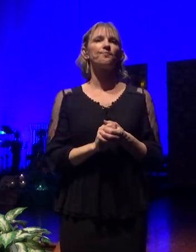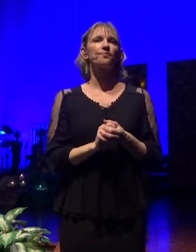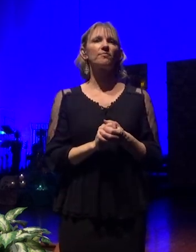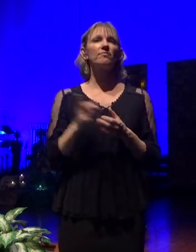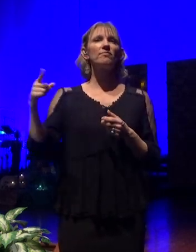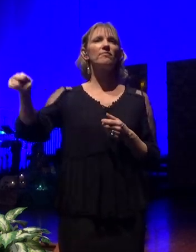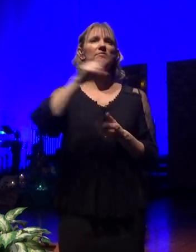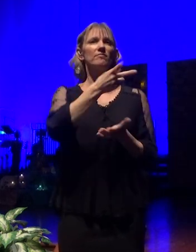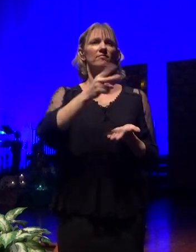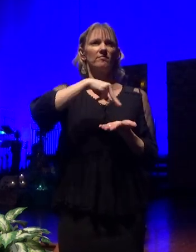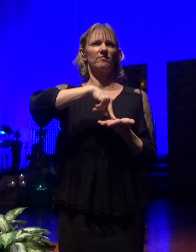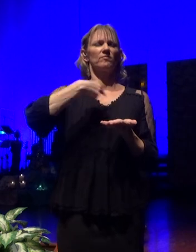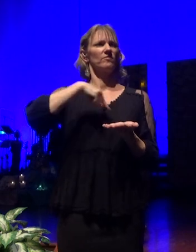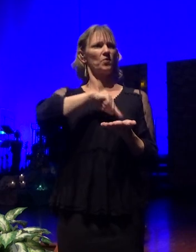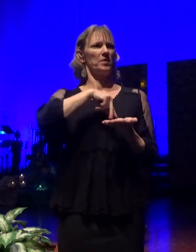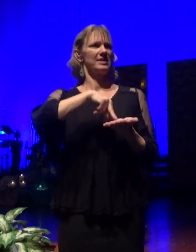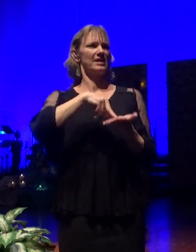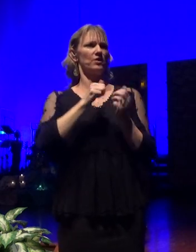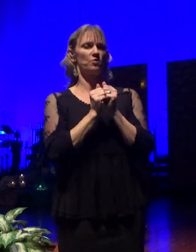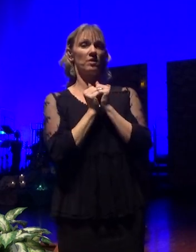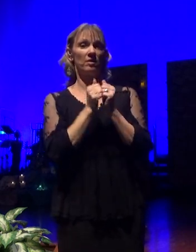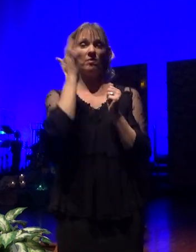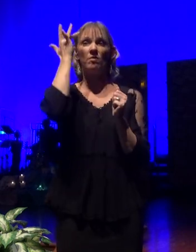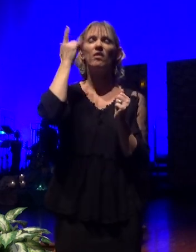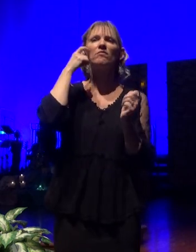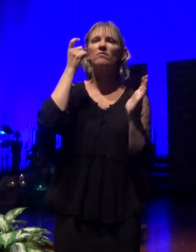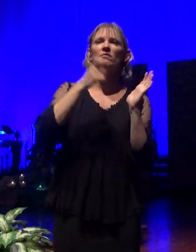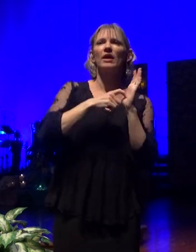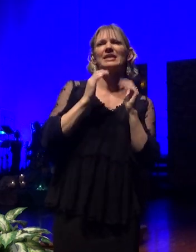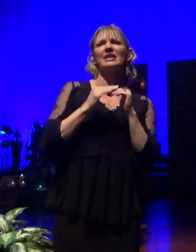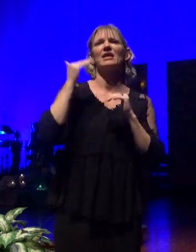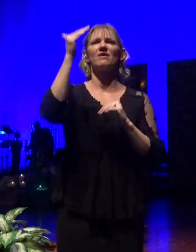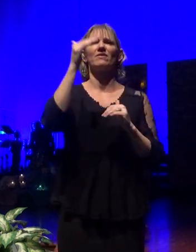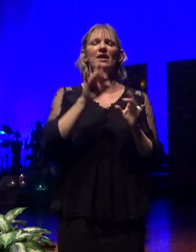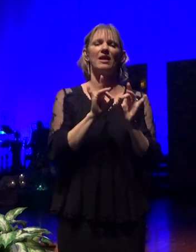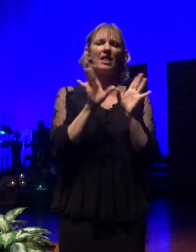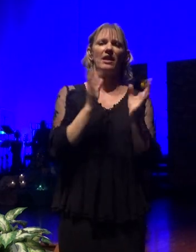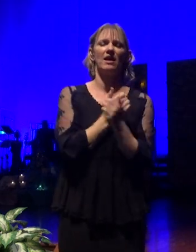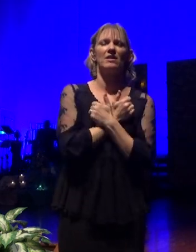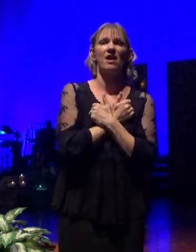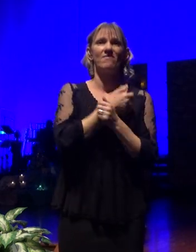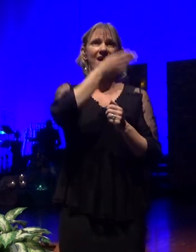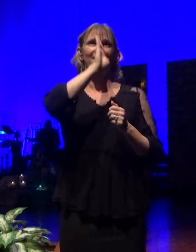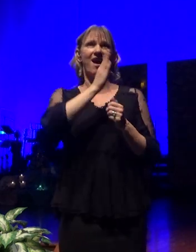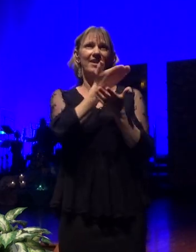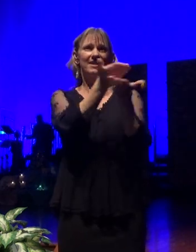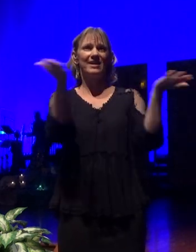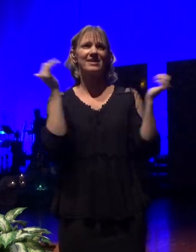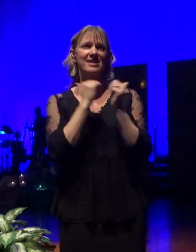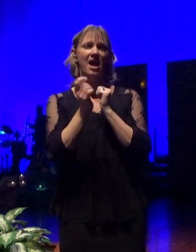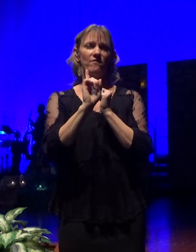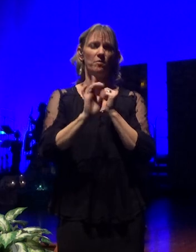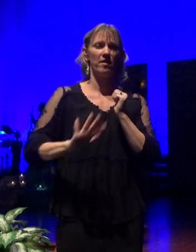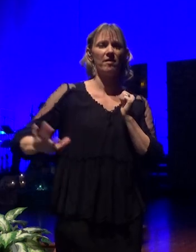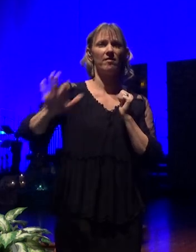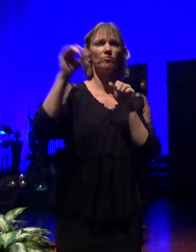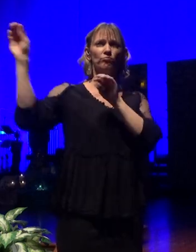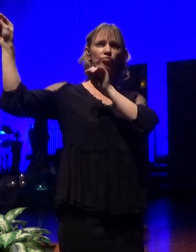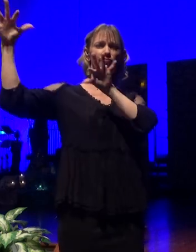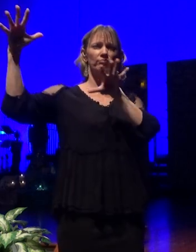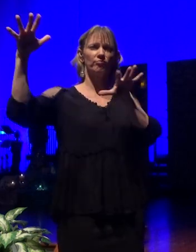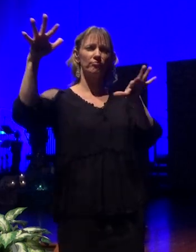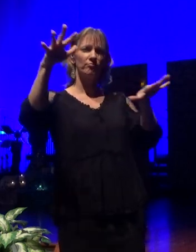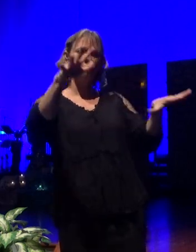that stand, we take a stand together to recognize the infinite light and love that God is everywhere present, shining brightly, boldly,